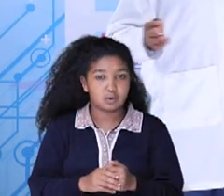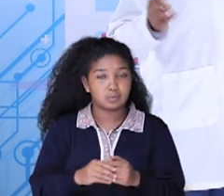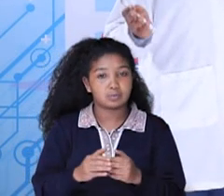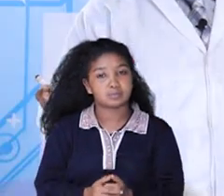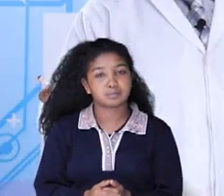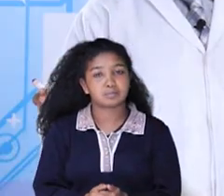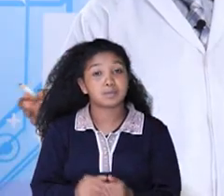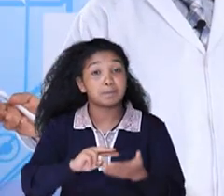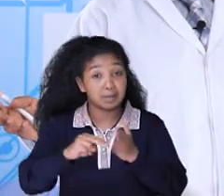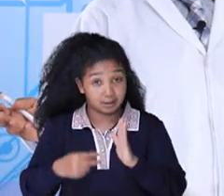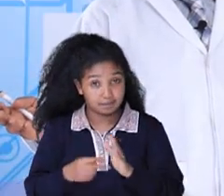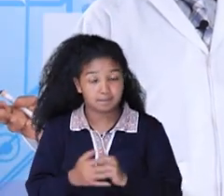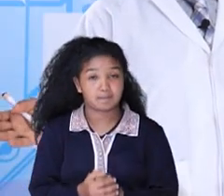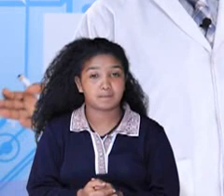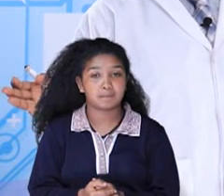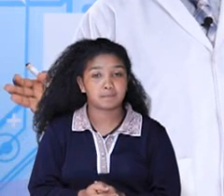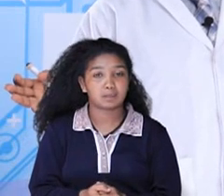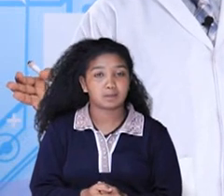Well-defined sexual dimorphism means